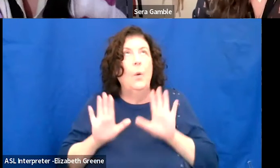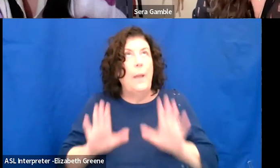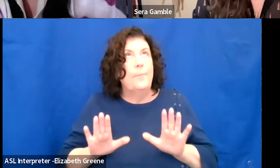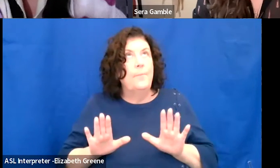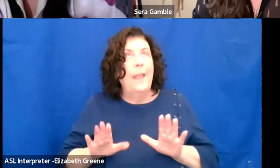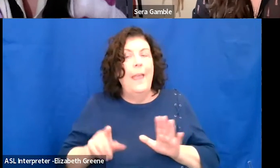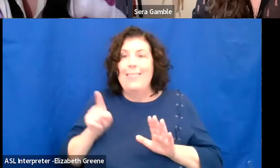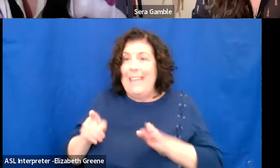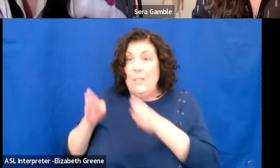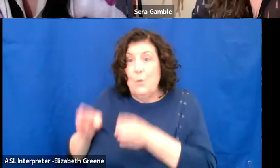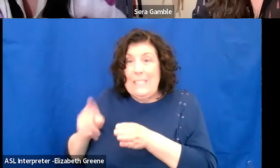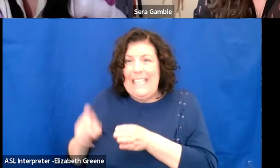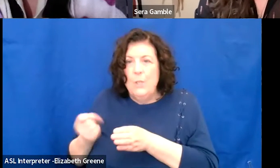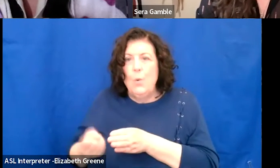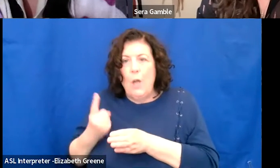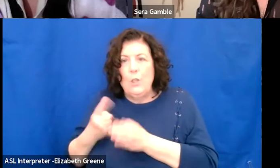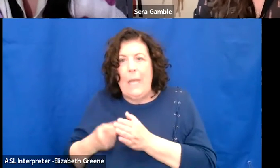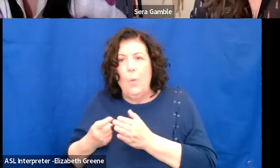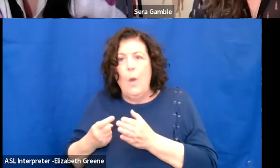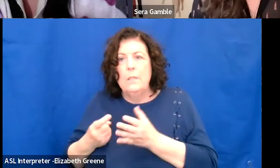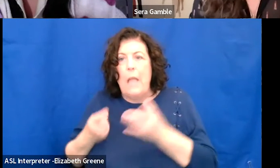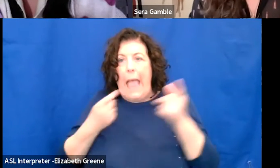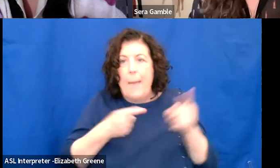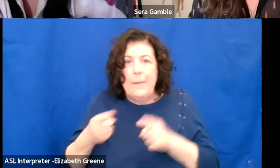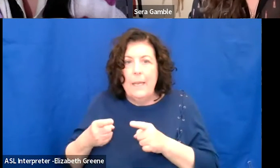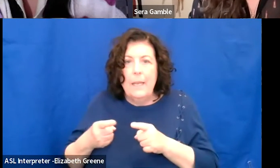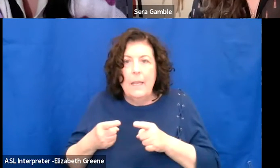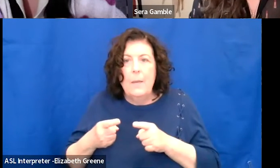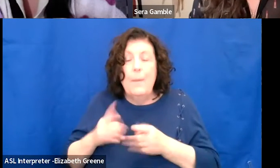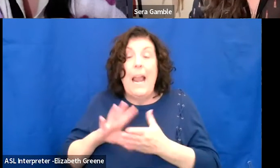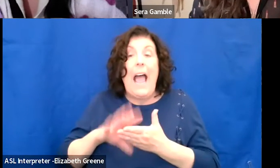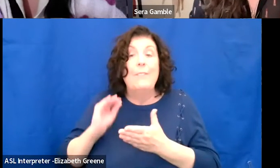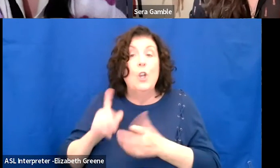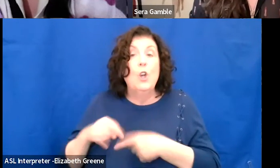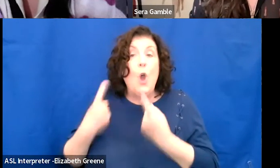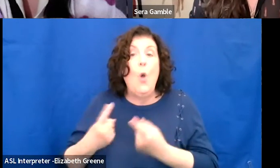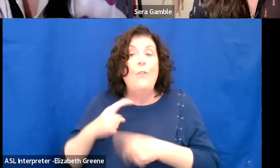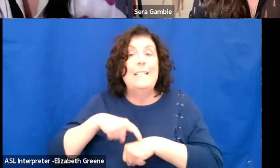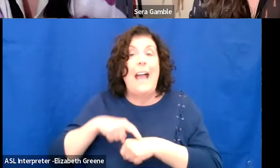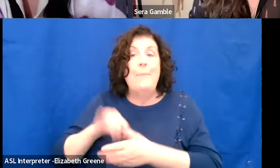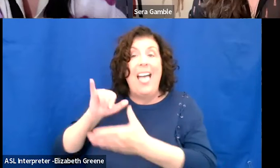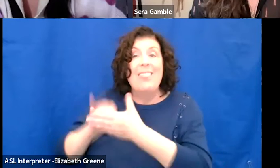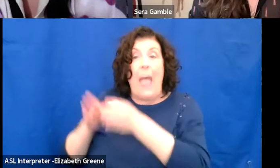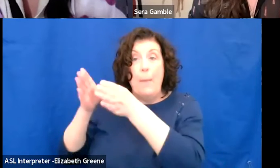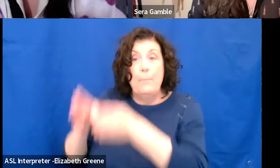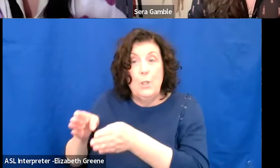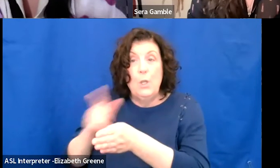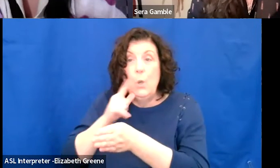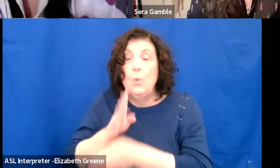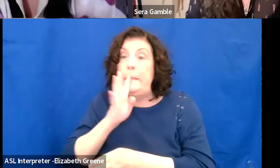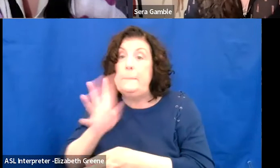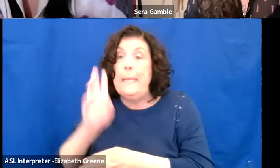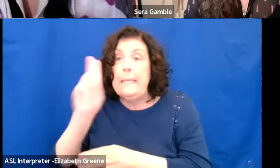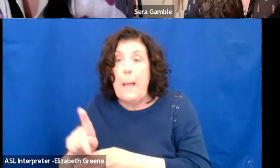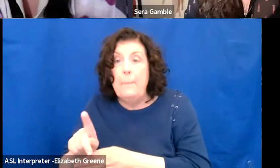we're doing here. But what I've learned over time is that's the writer to protect in the room. It's the one who's disagreeing, because it's not